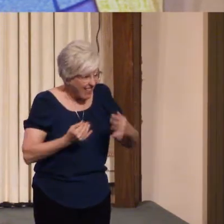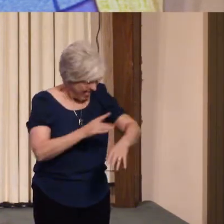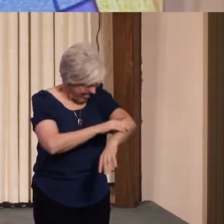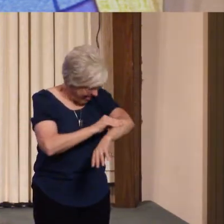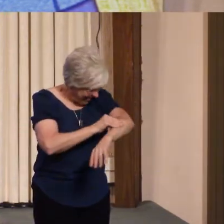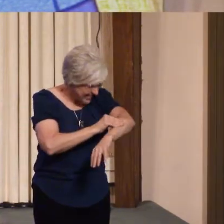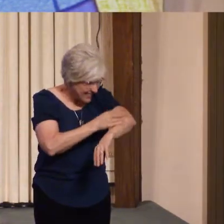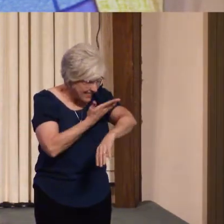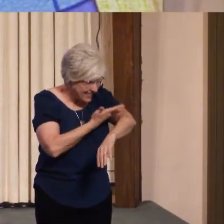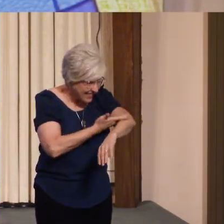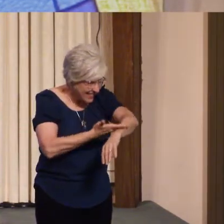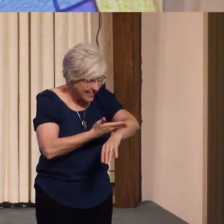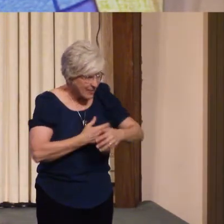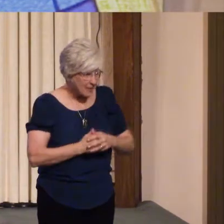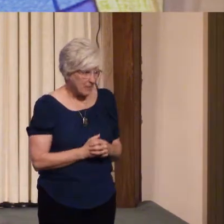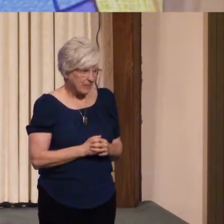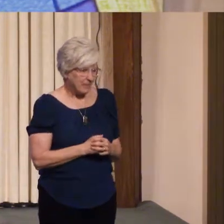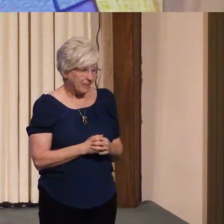in